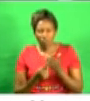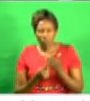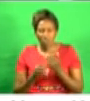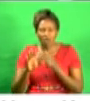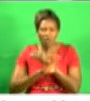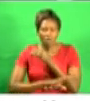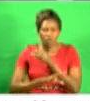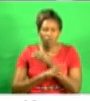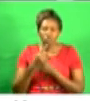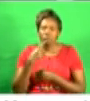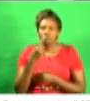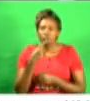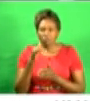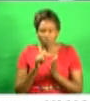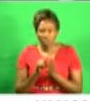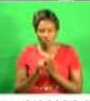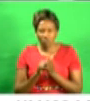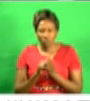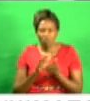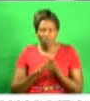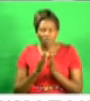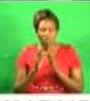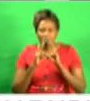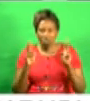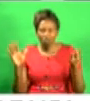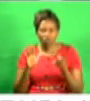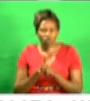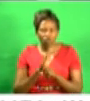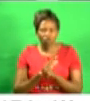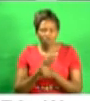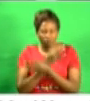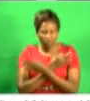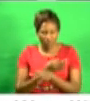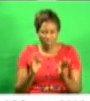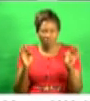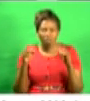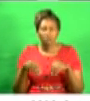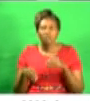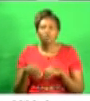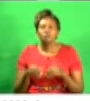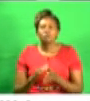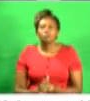country so that there be peaceful, transparent, free and fair elections in the country.